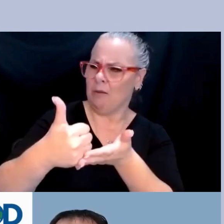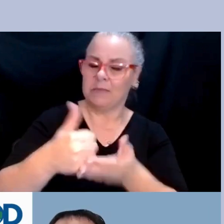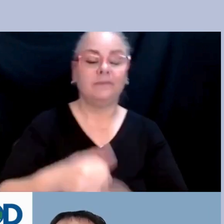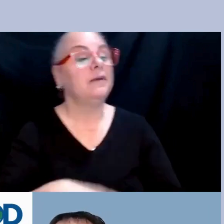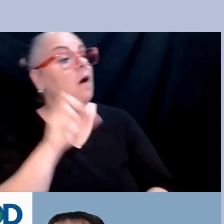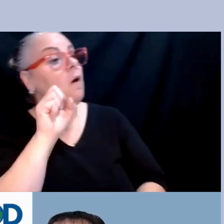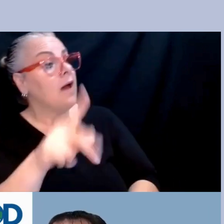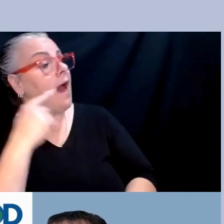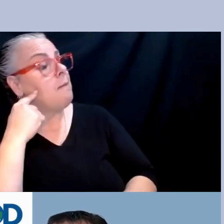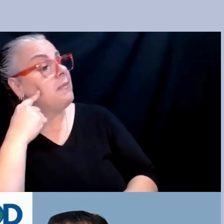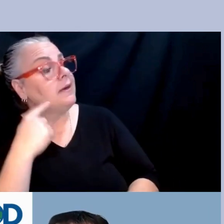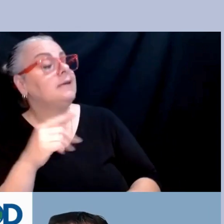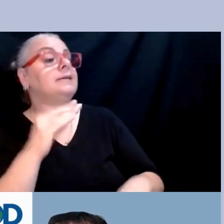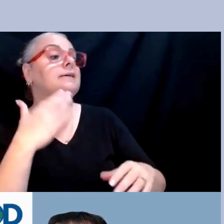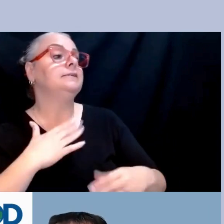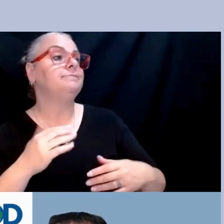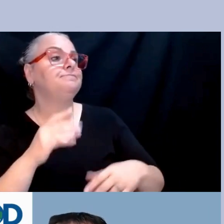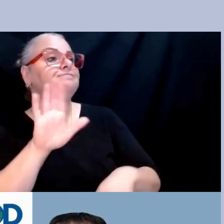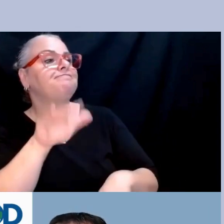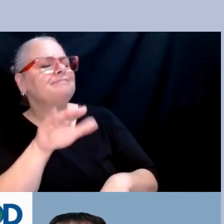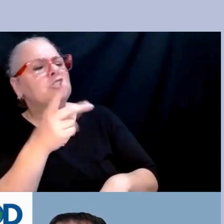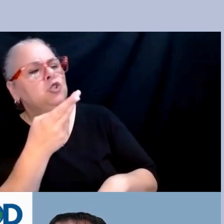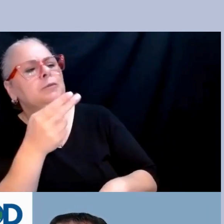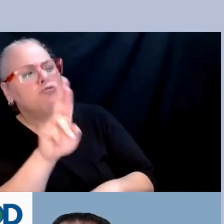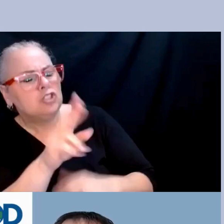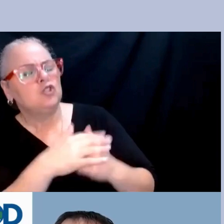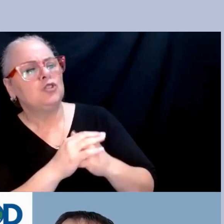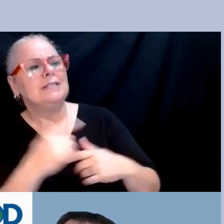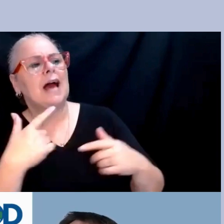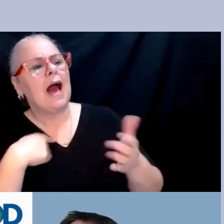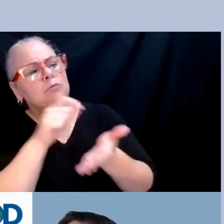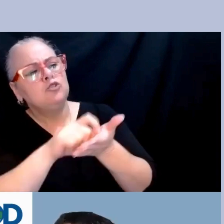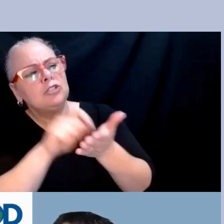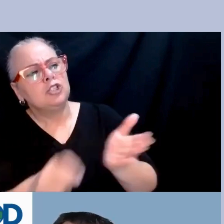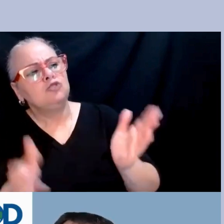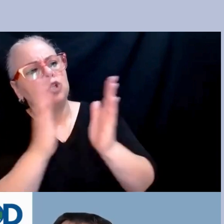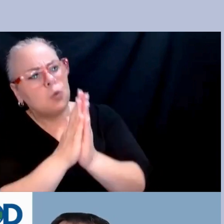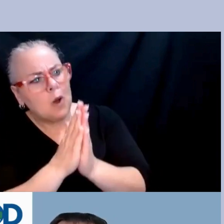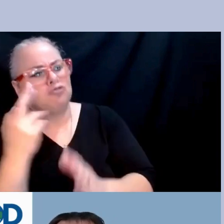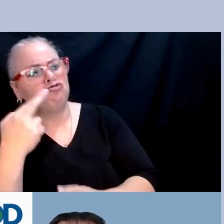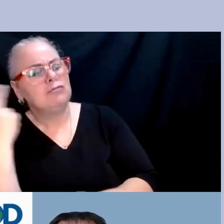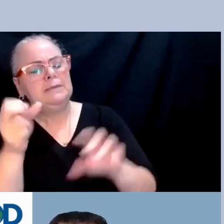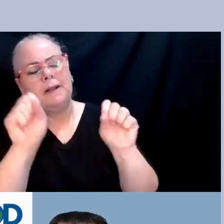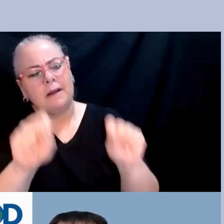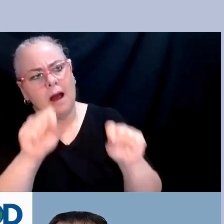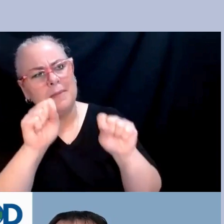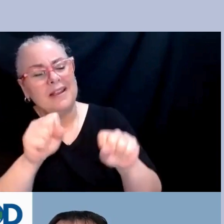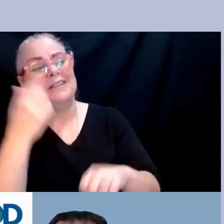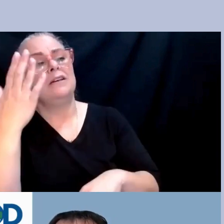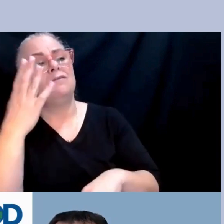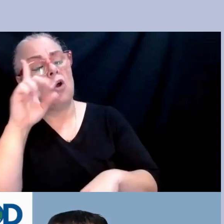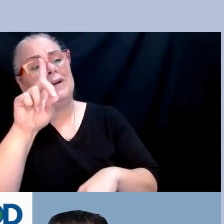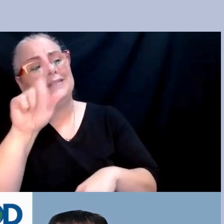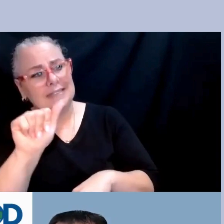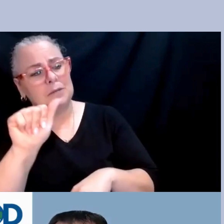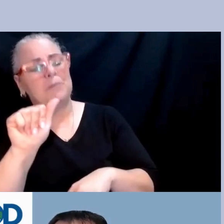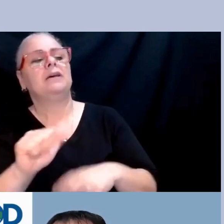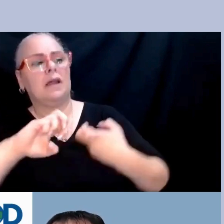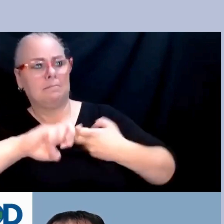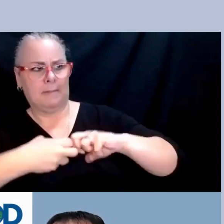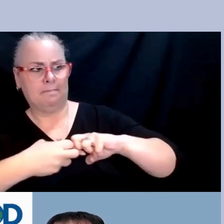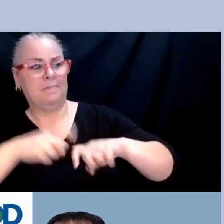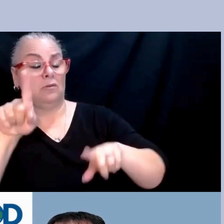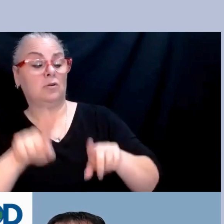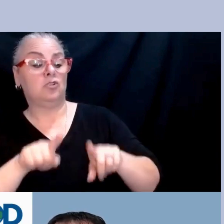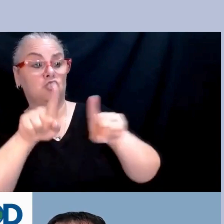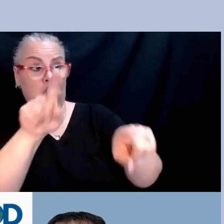was thinking. Dear Human Resources, I'm writing to request a reasonable accommodation due to a disability-related difficulty at